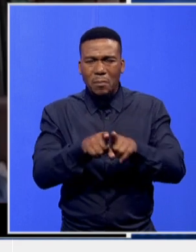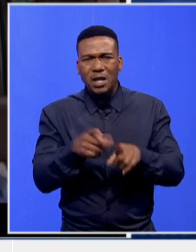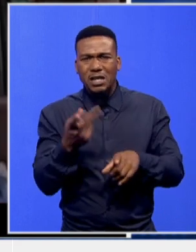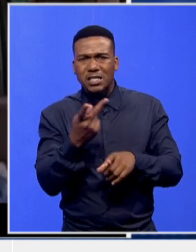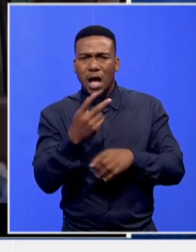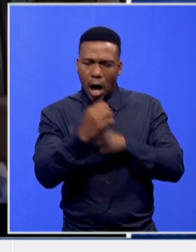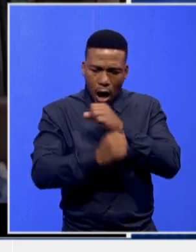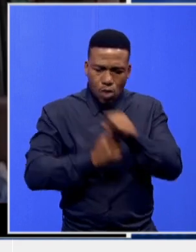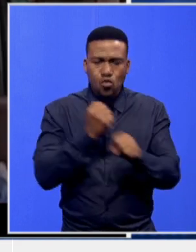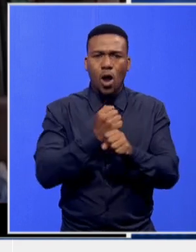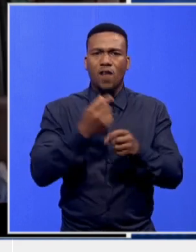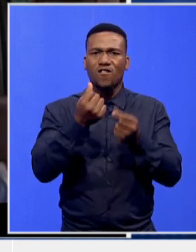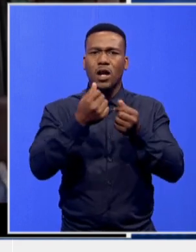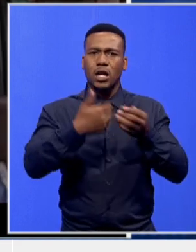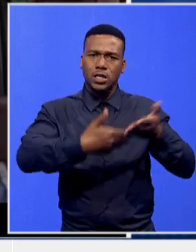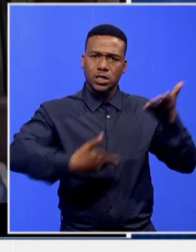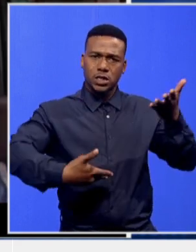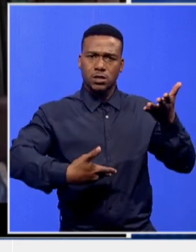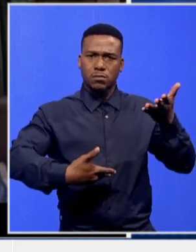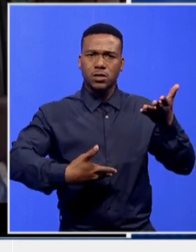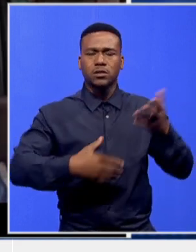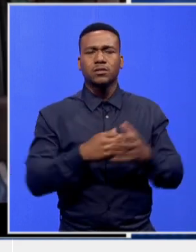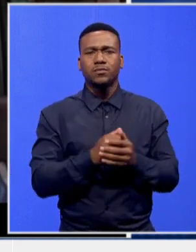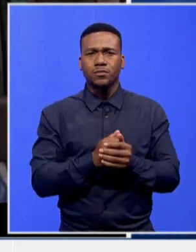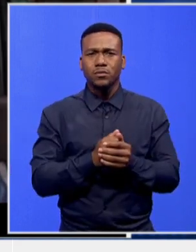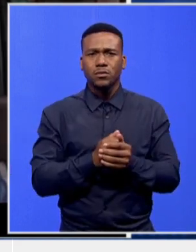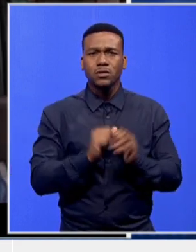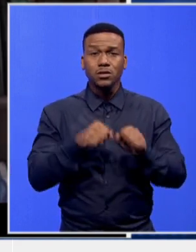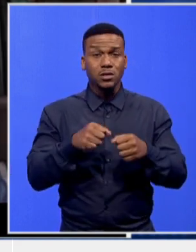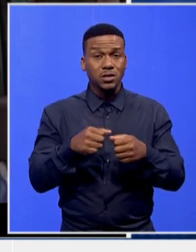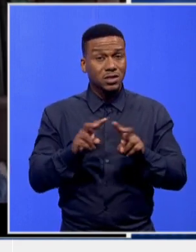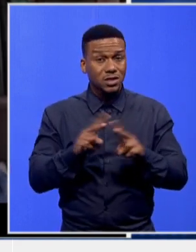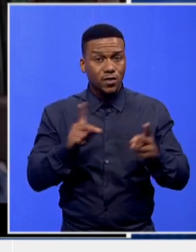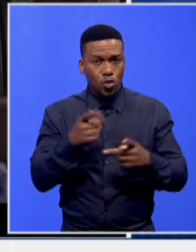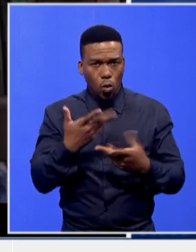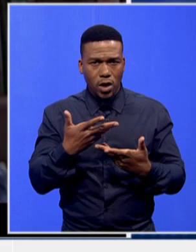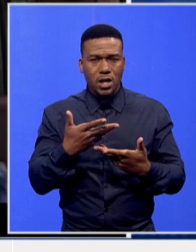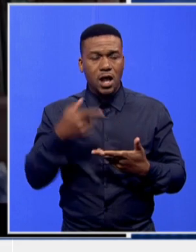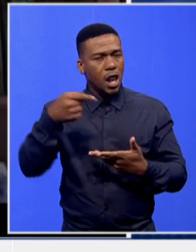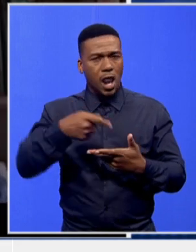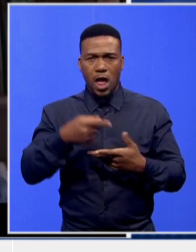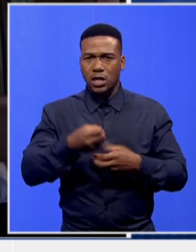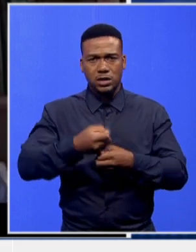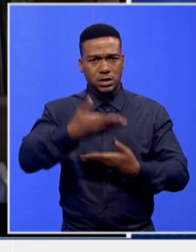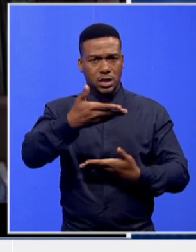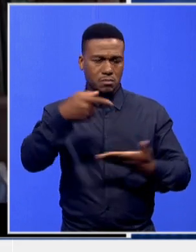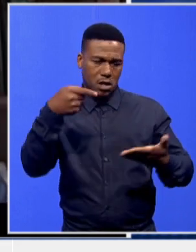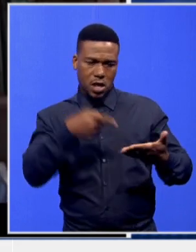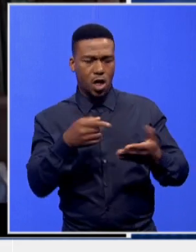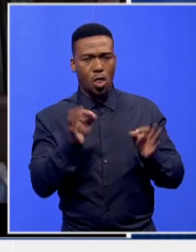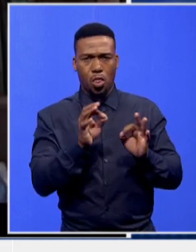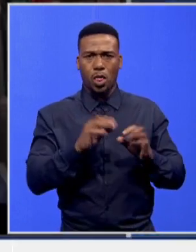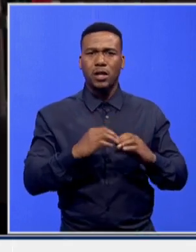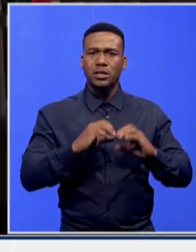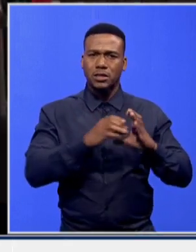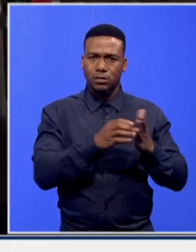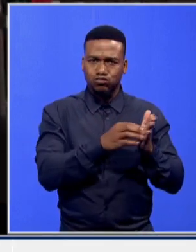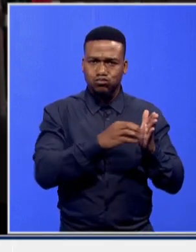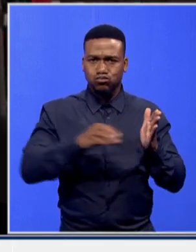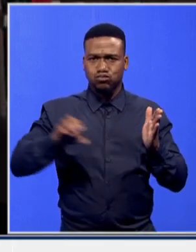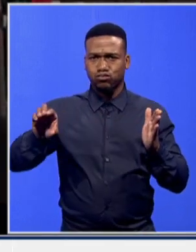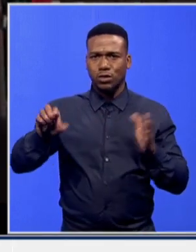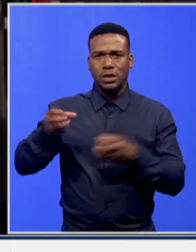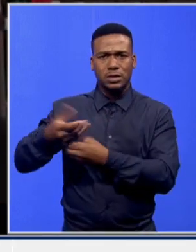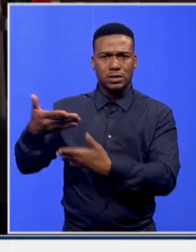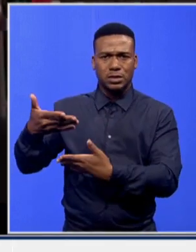The only issue now is that it is in the integrated report and not in the annual financial statements anymore. I think the real concern